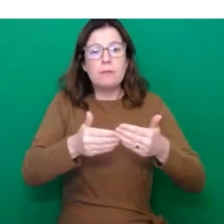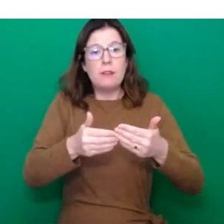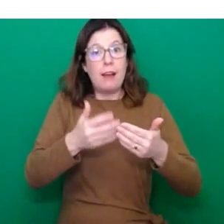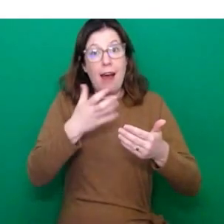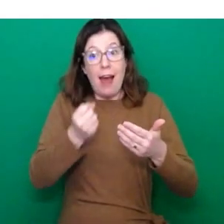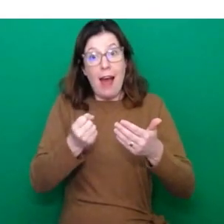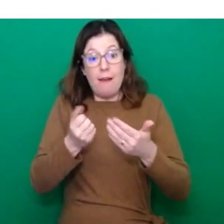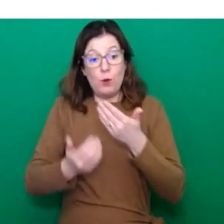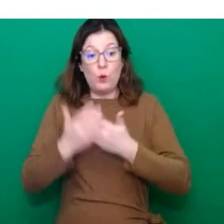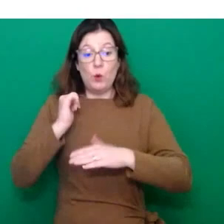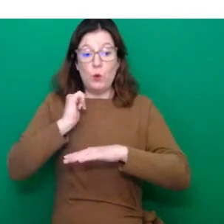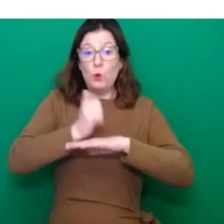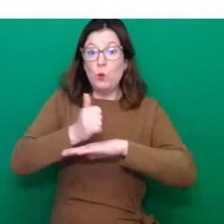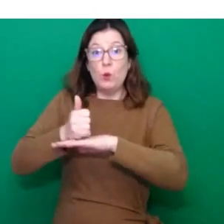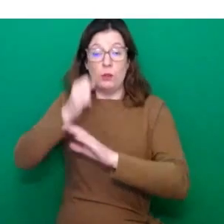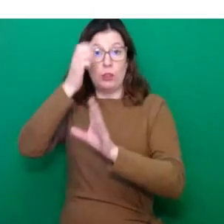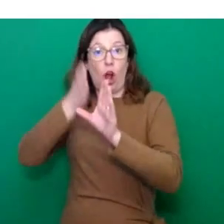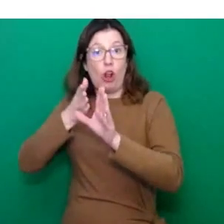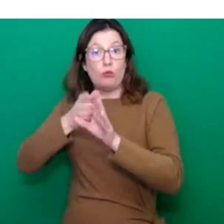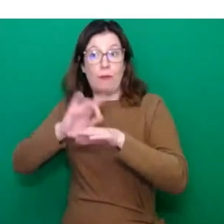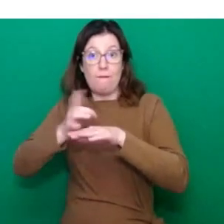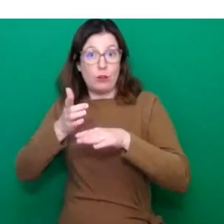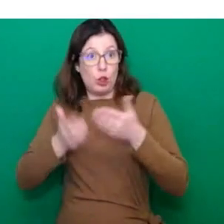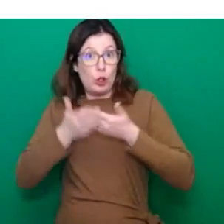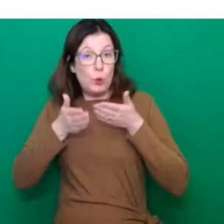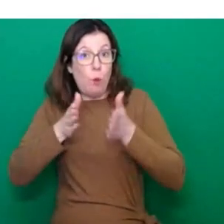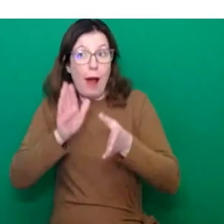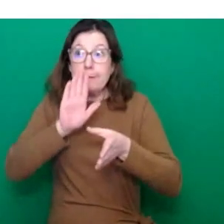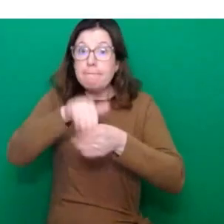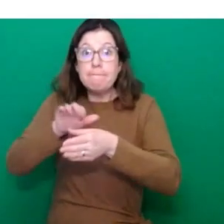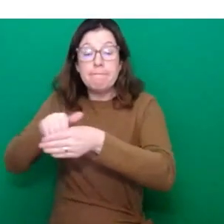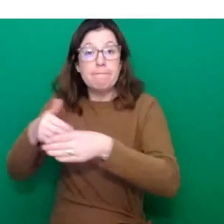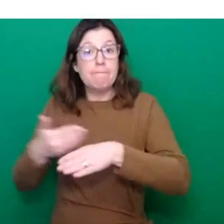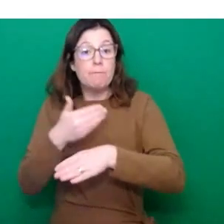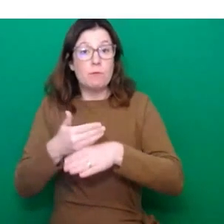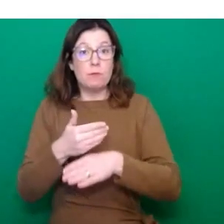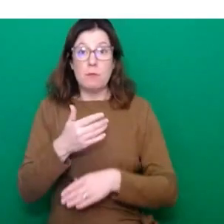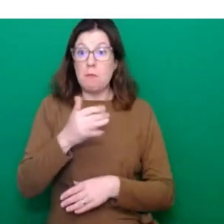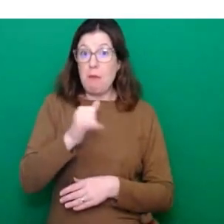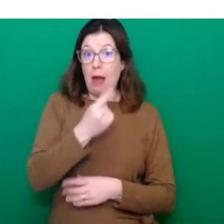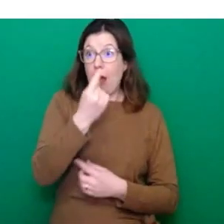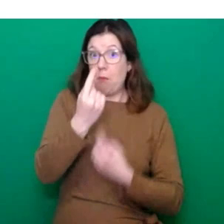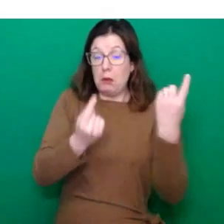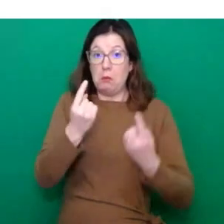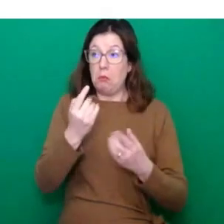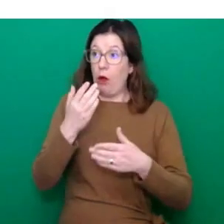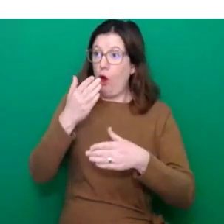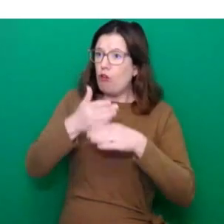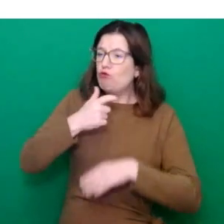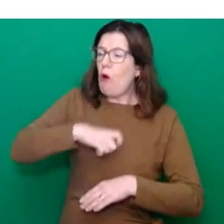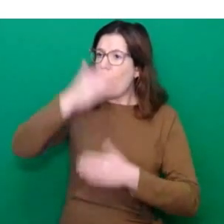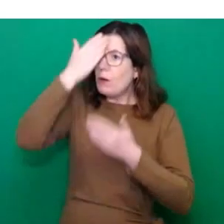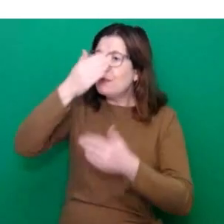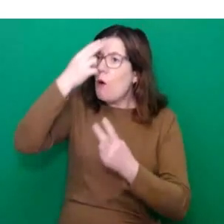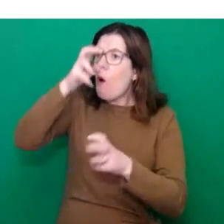career routes that exist in the psychological professions. We're going to talk about some roles that you may or may not already have heard of, and I